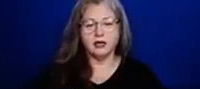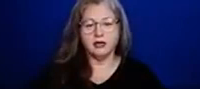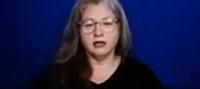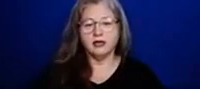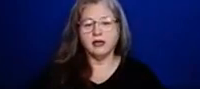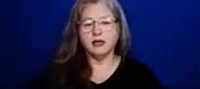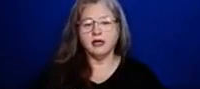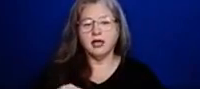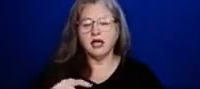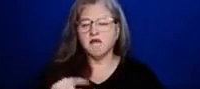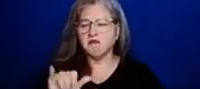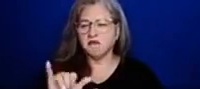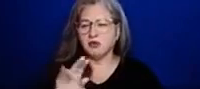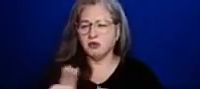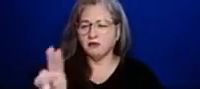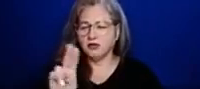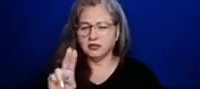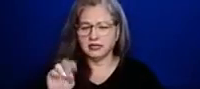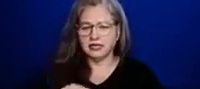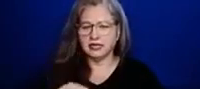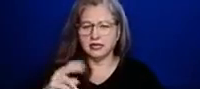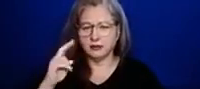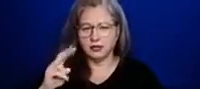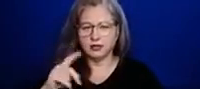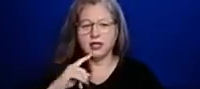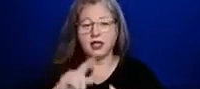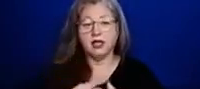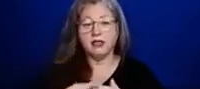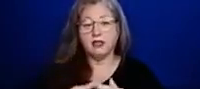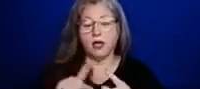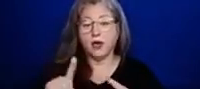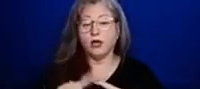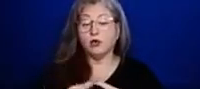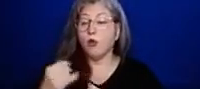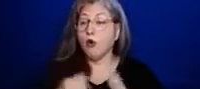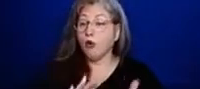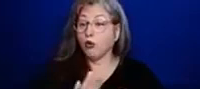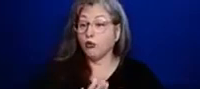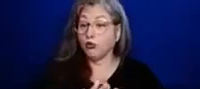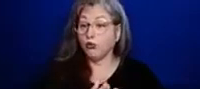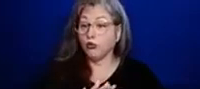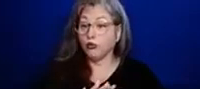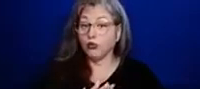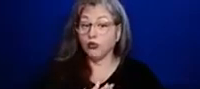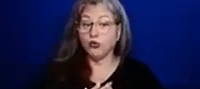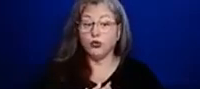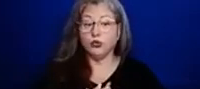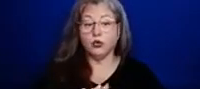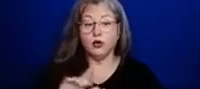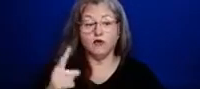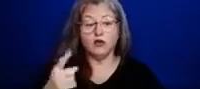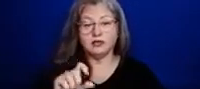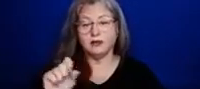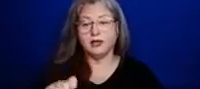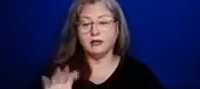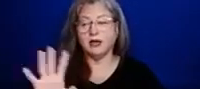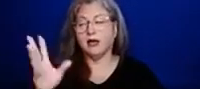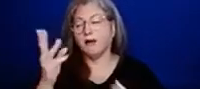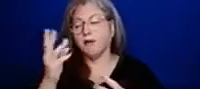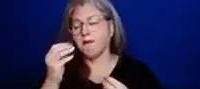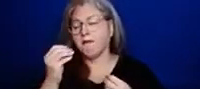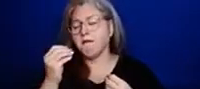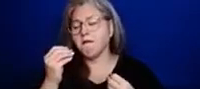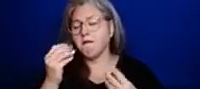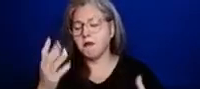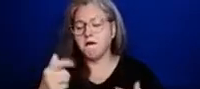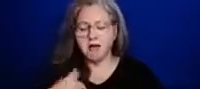in UNAM, and then I started attending the art school. So the first semester was just beautiful. I